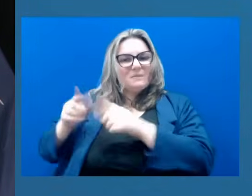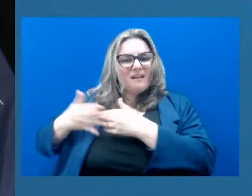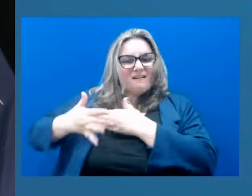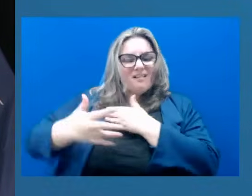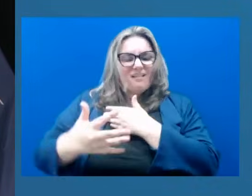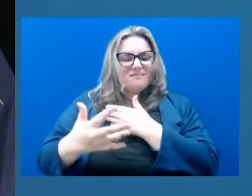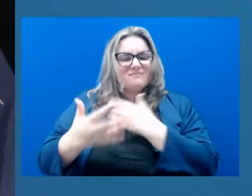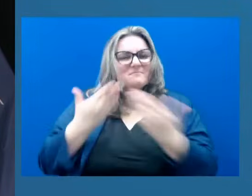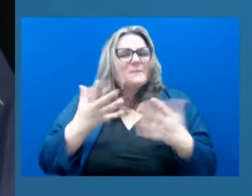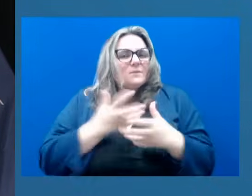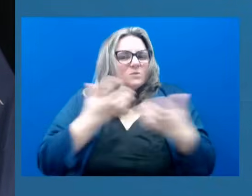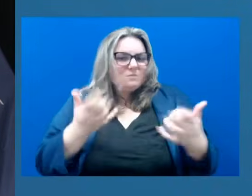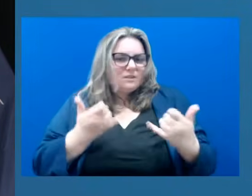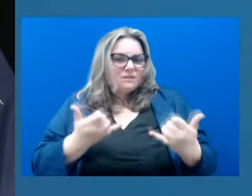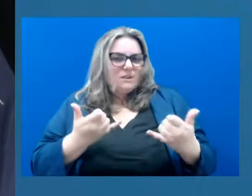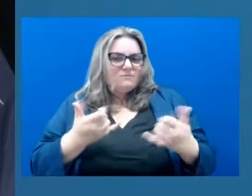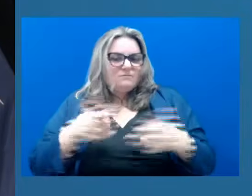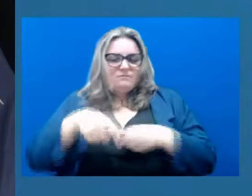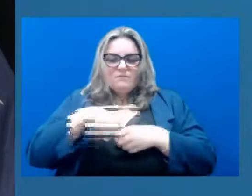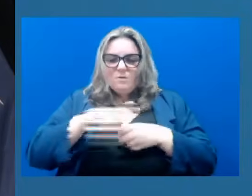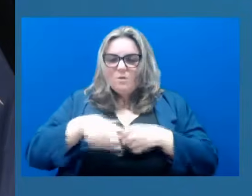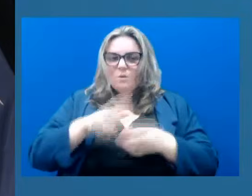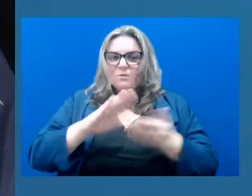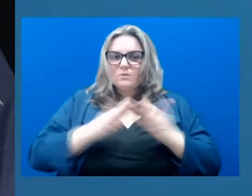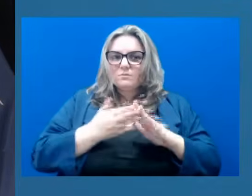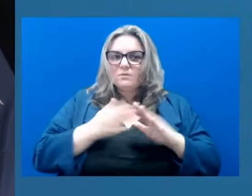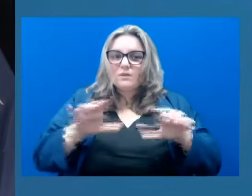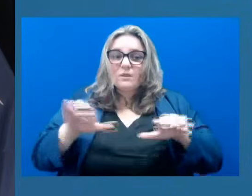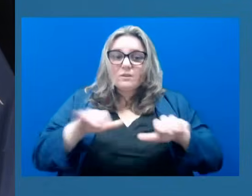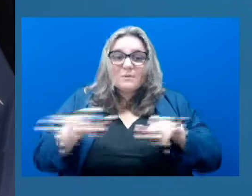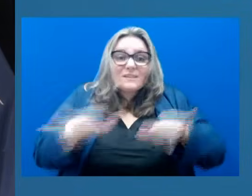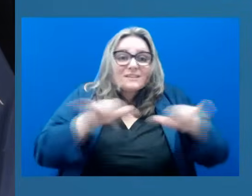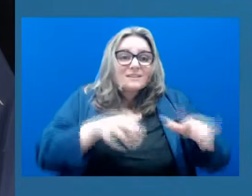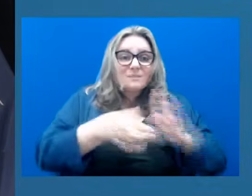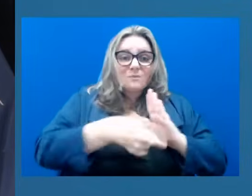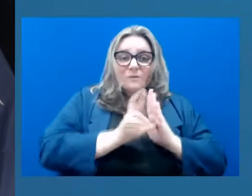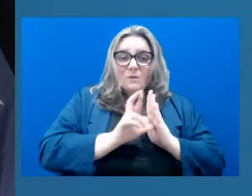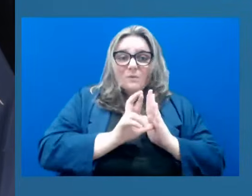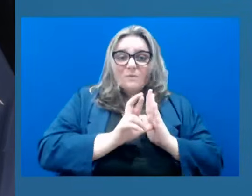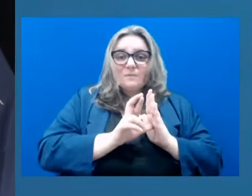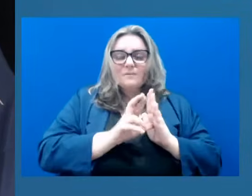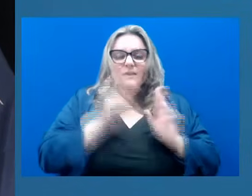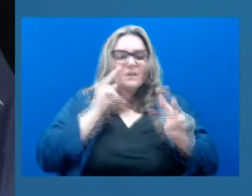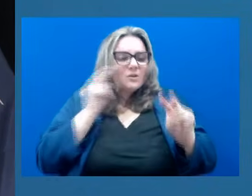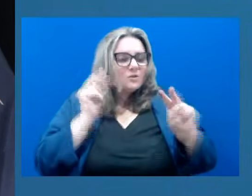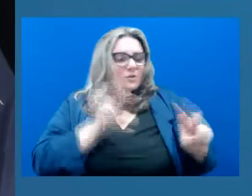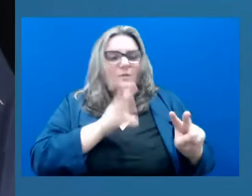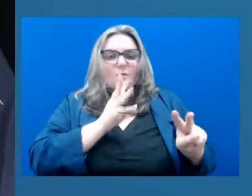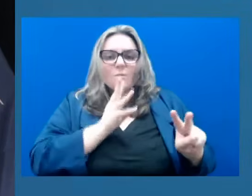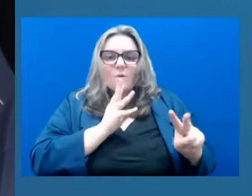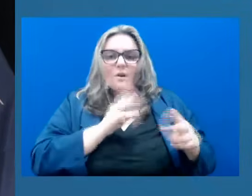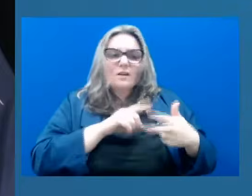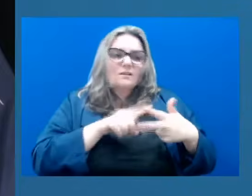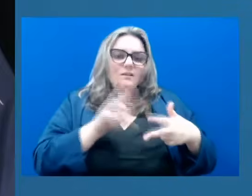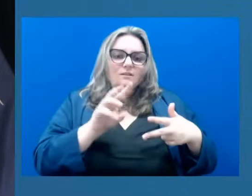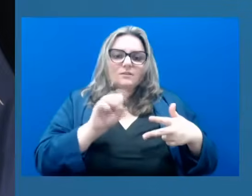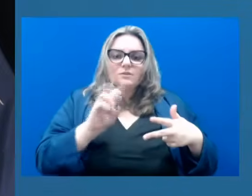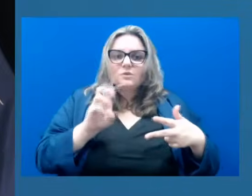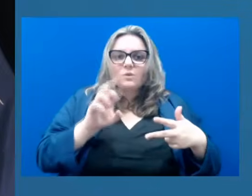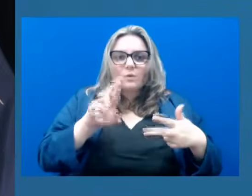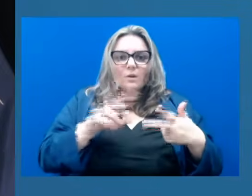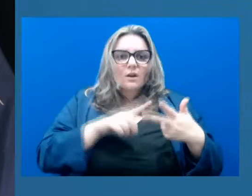that the local community is doing the same review. They're looking at the water and the sewer and the permits. They're doing all